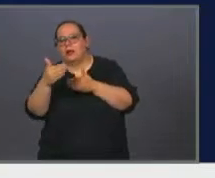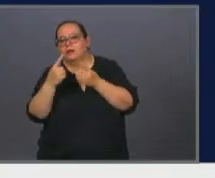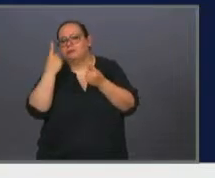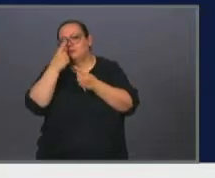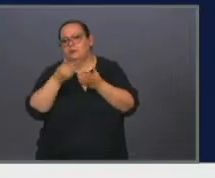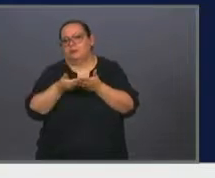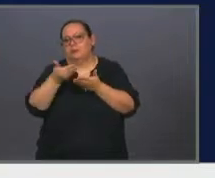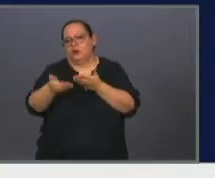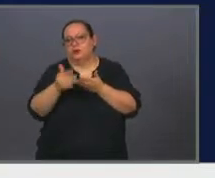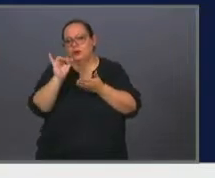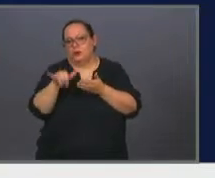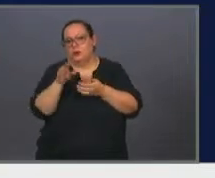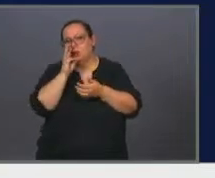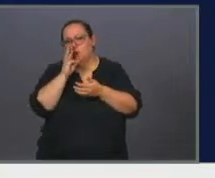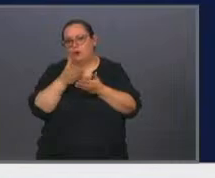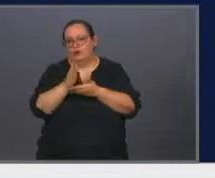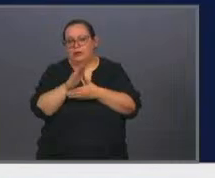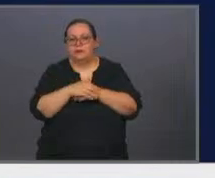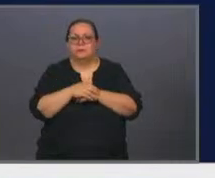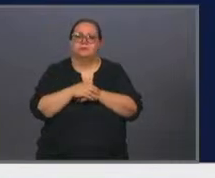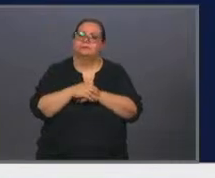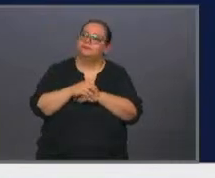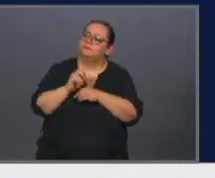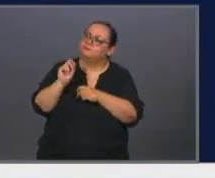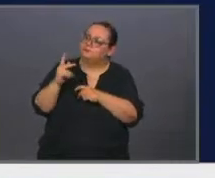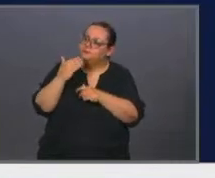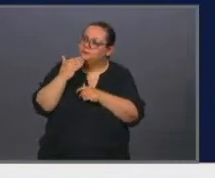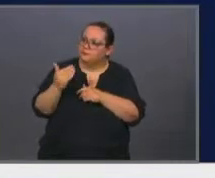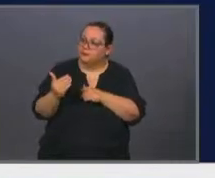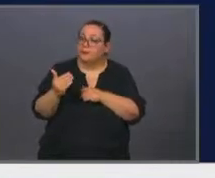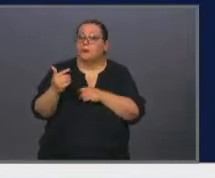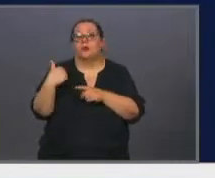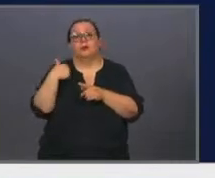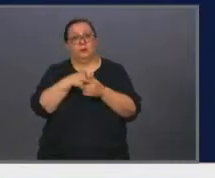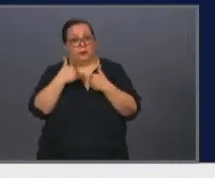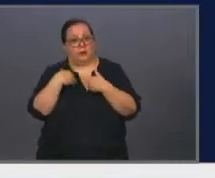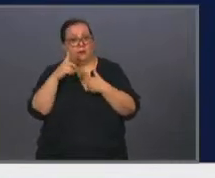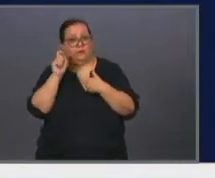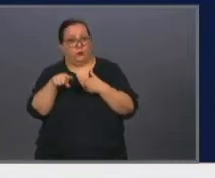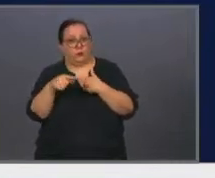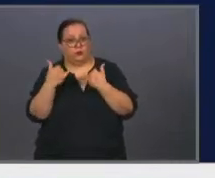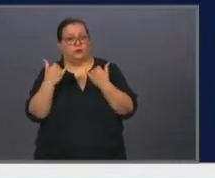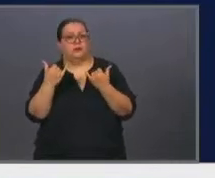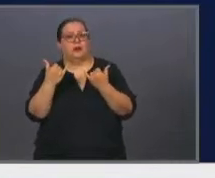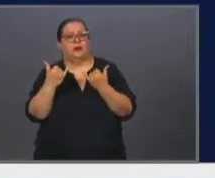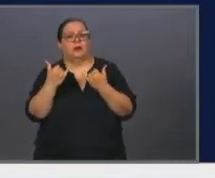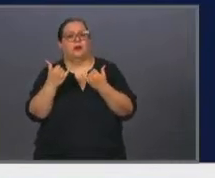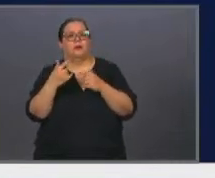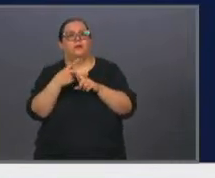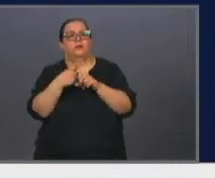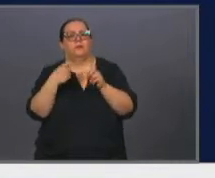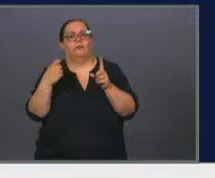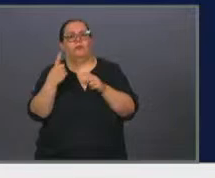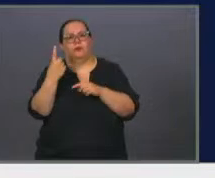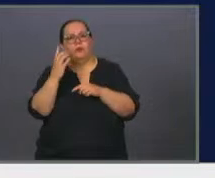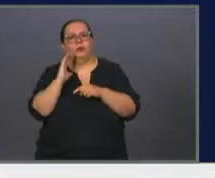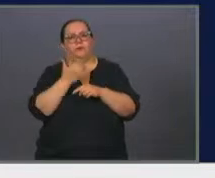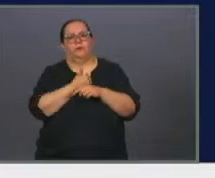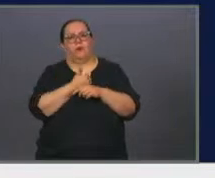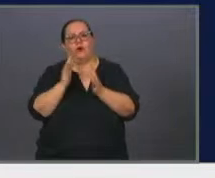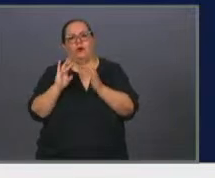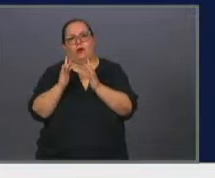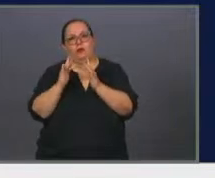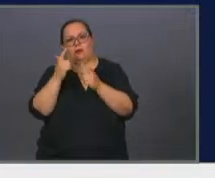rights. Thank you. We do have a question now that is coming from one of our